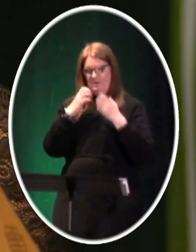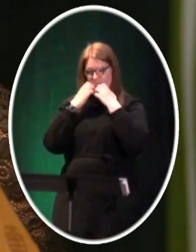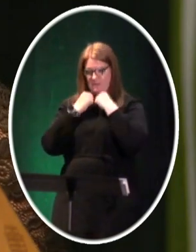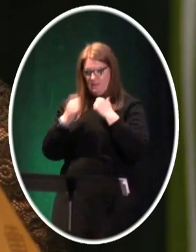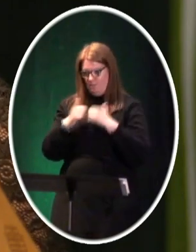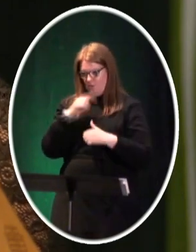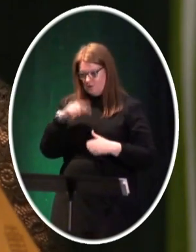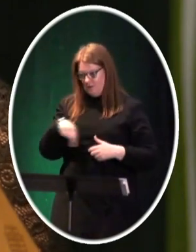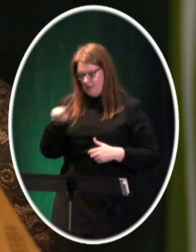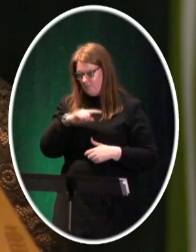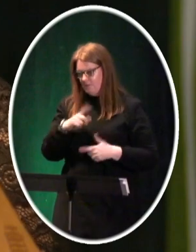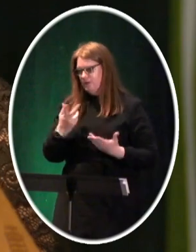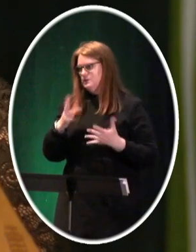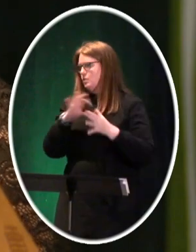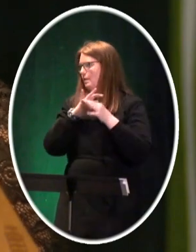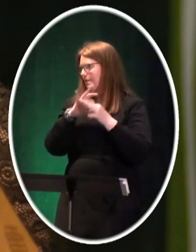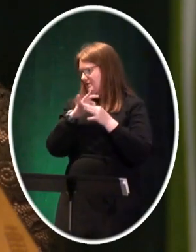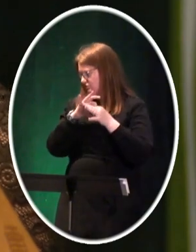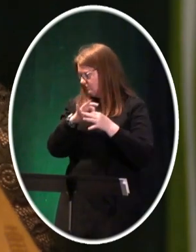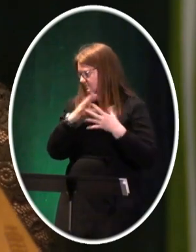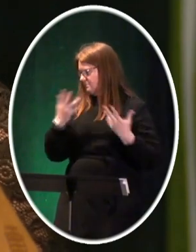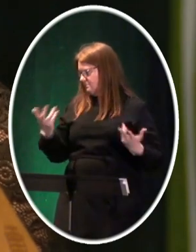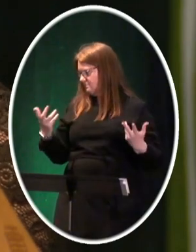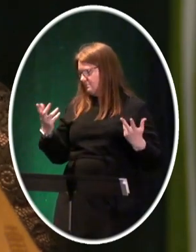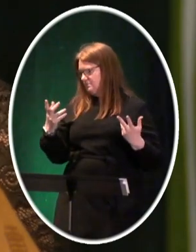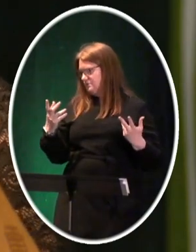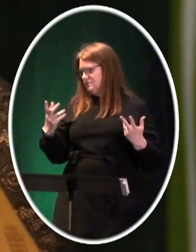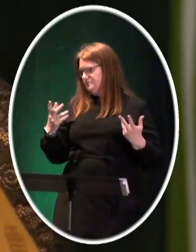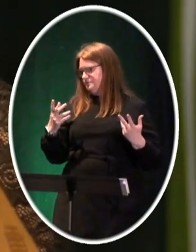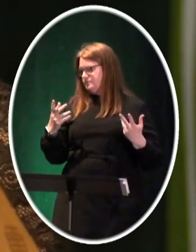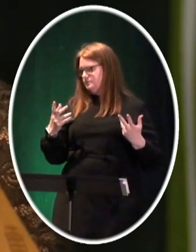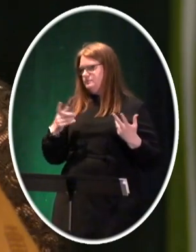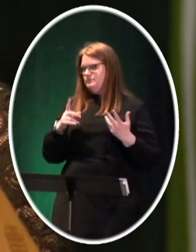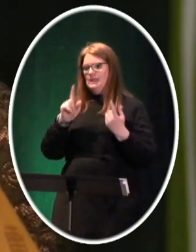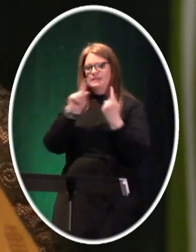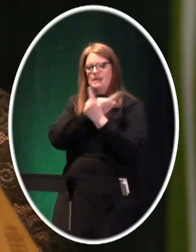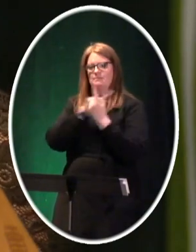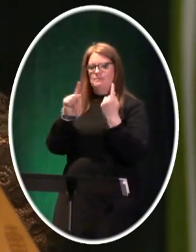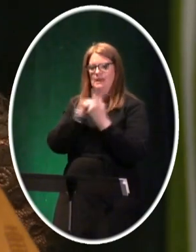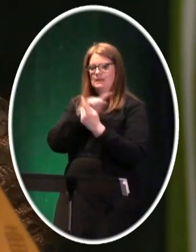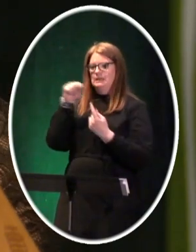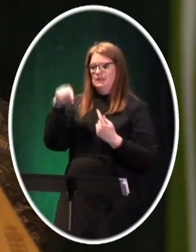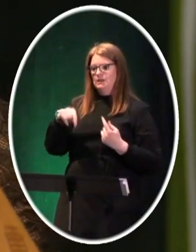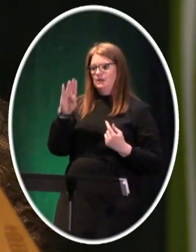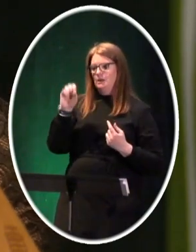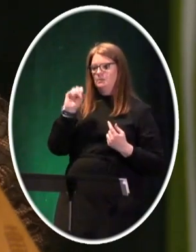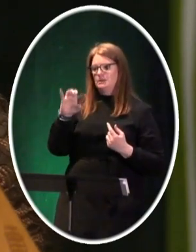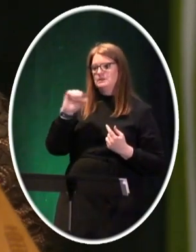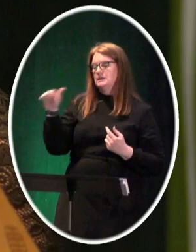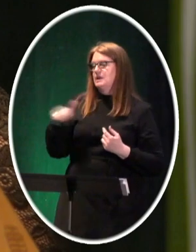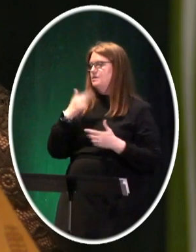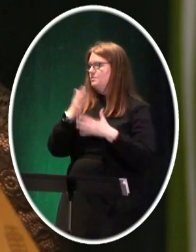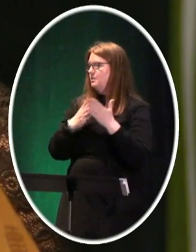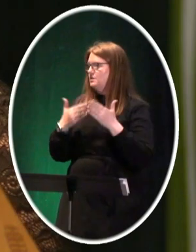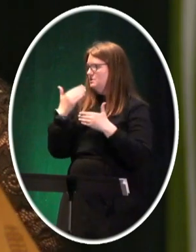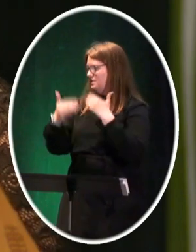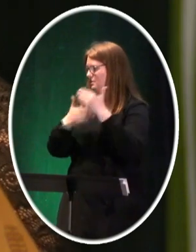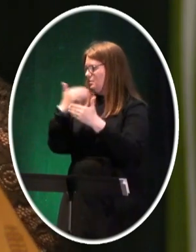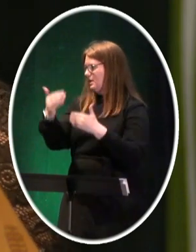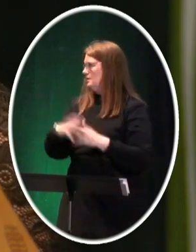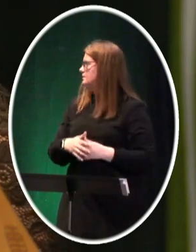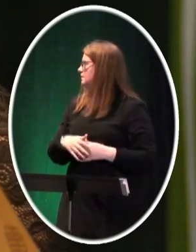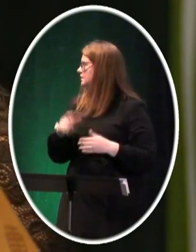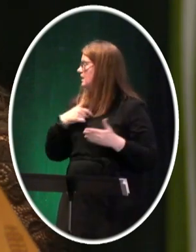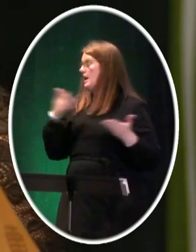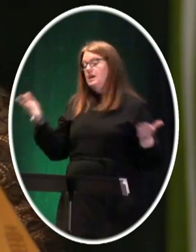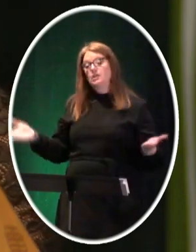the relationships that they made with people met at BSC and at other stops along their way. I encourage